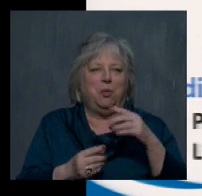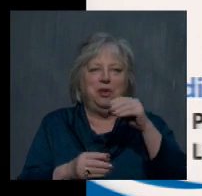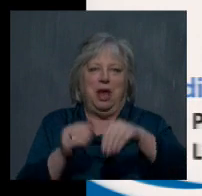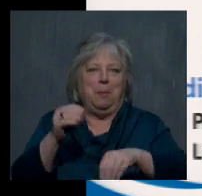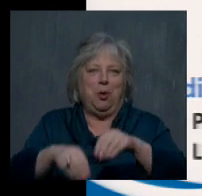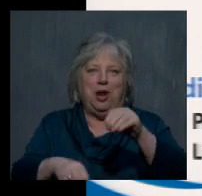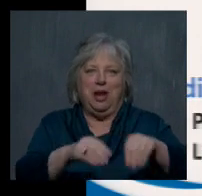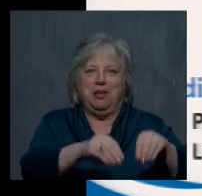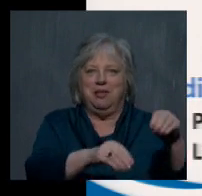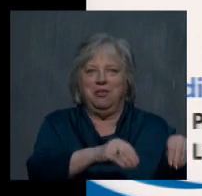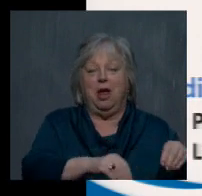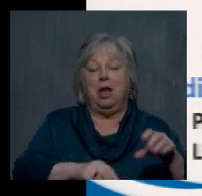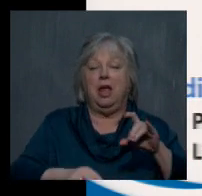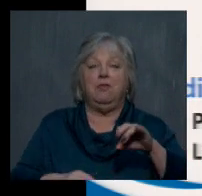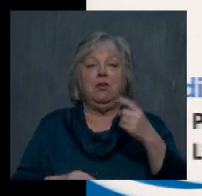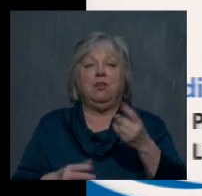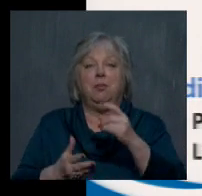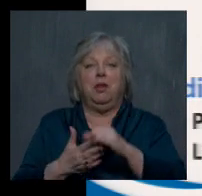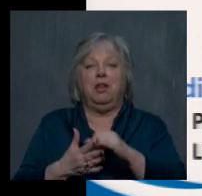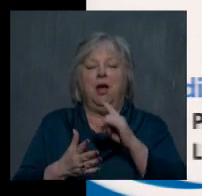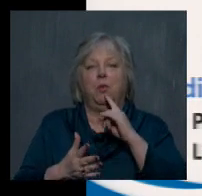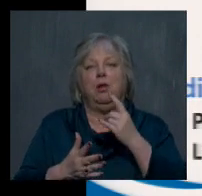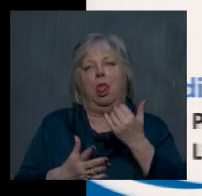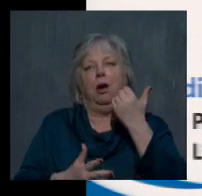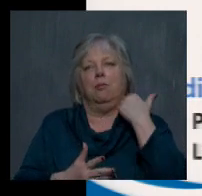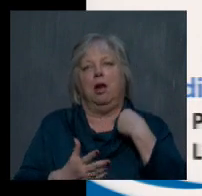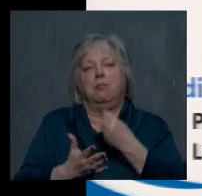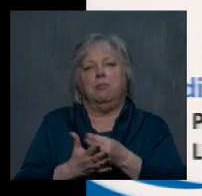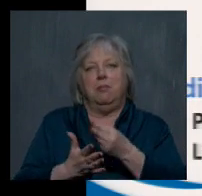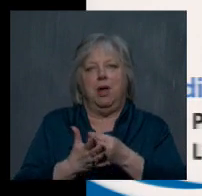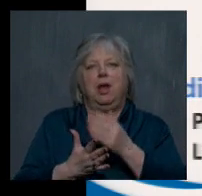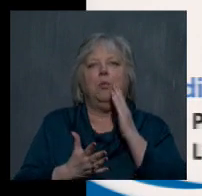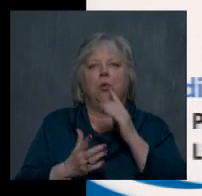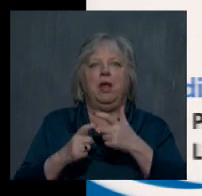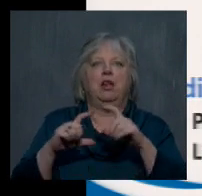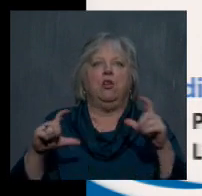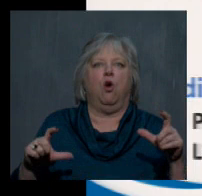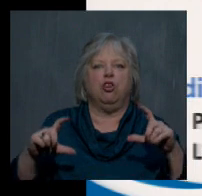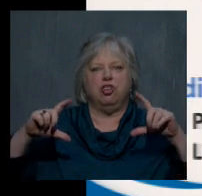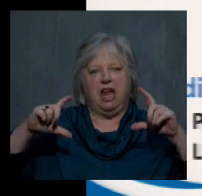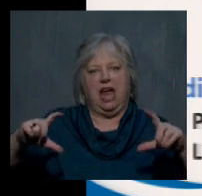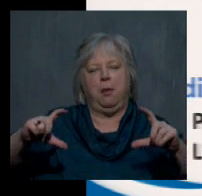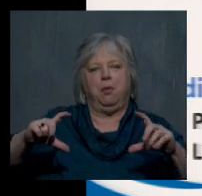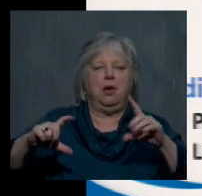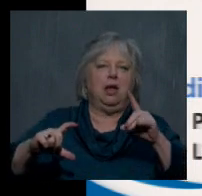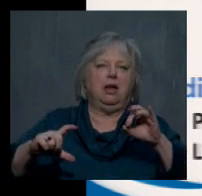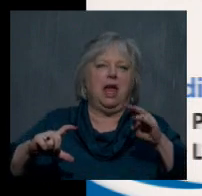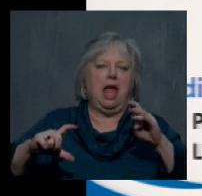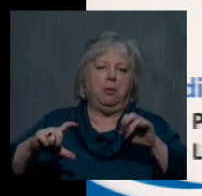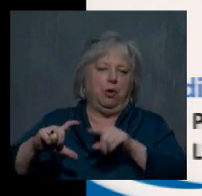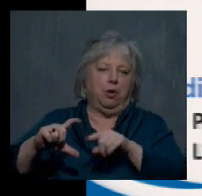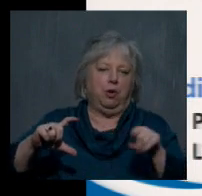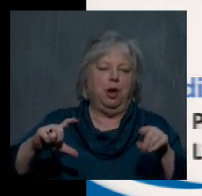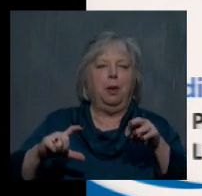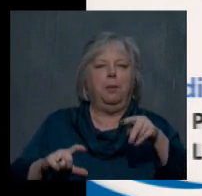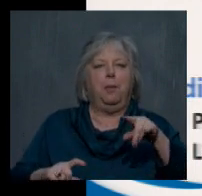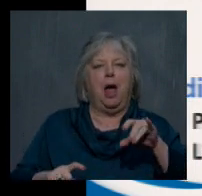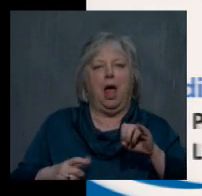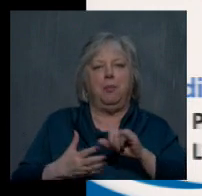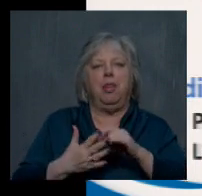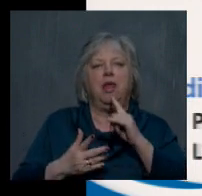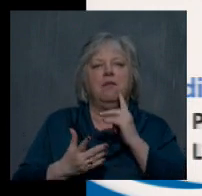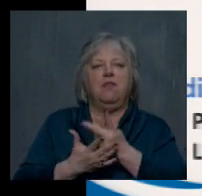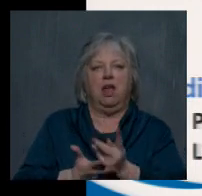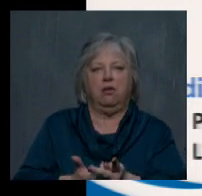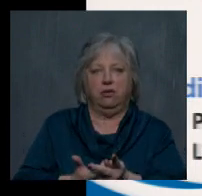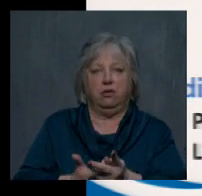that if there's something that will eat our lunch, will be a large diameter pipe that fails on us. So that's those are the things that we want to continue